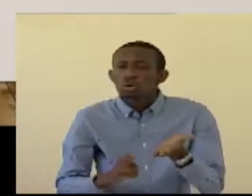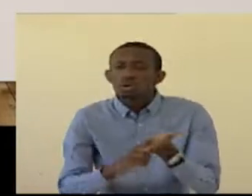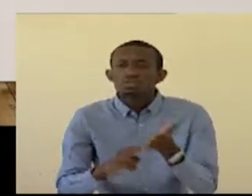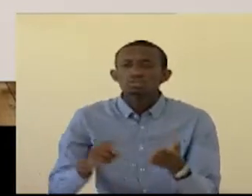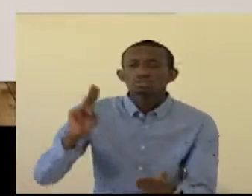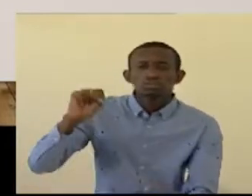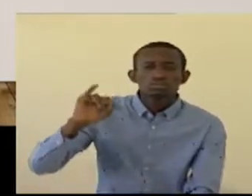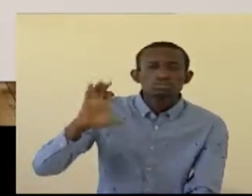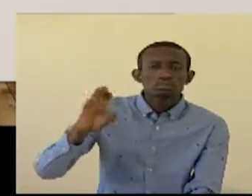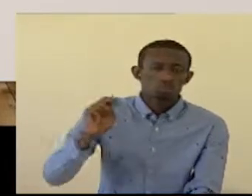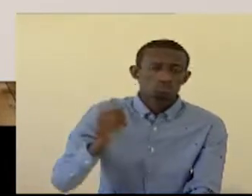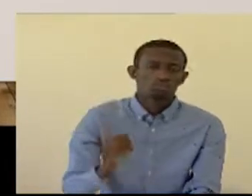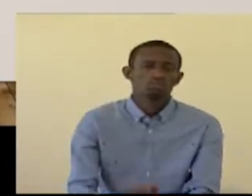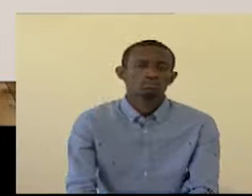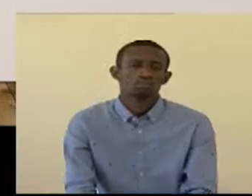catalyst.